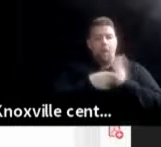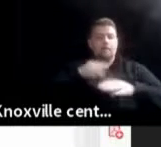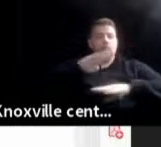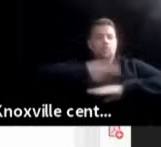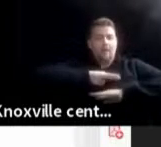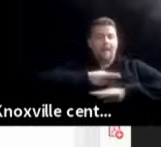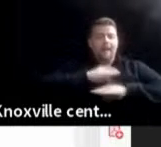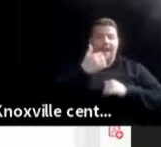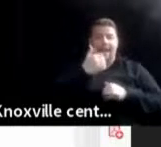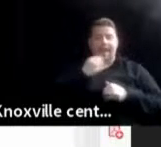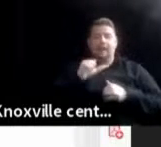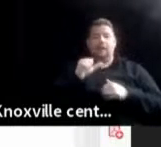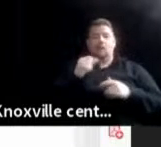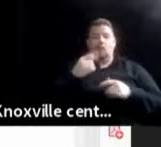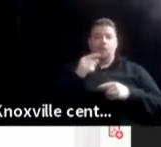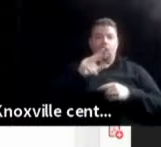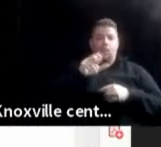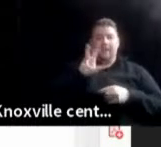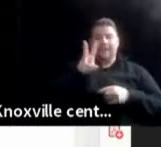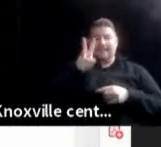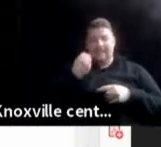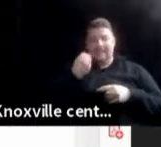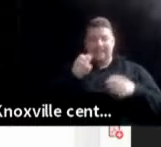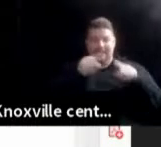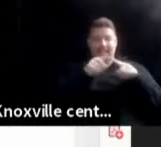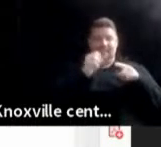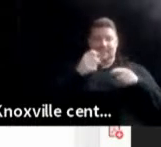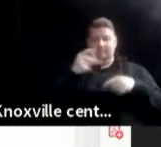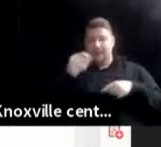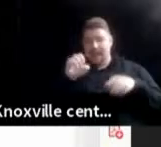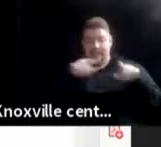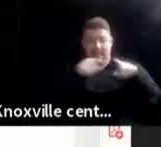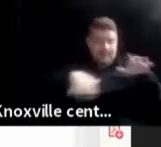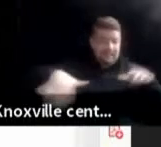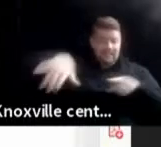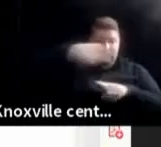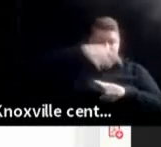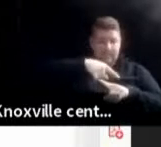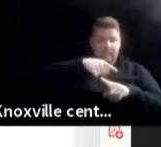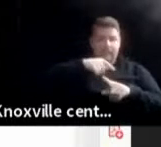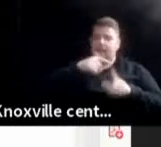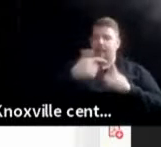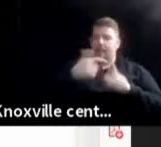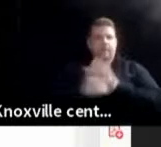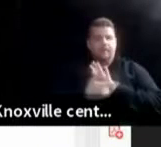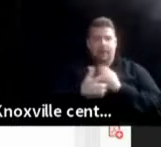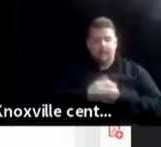any one 360 square foot space, that would not be a violation.